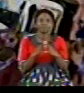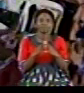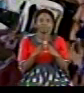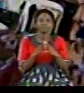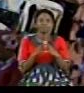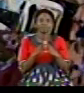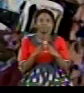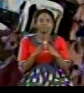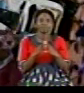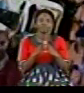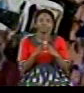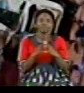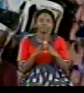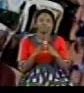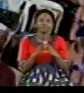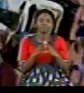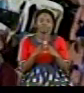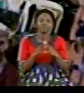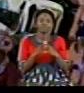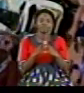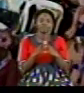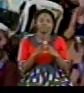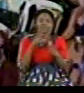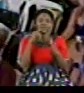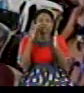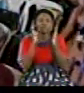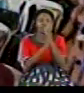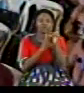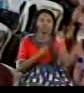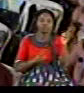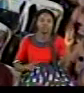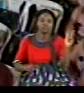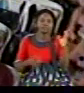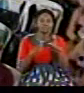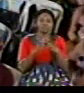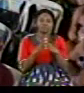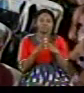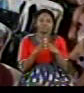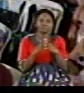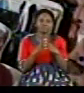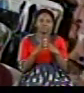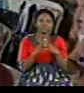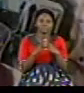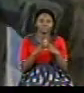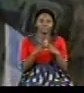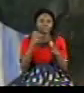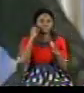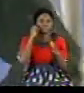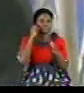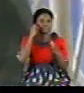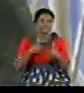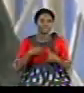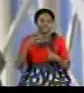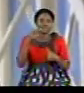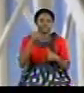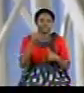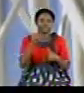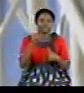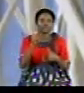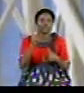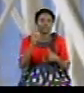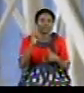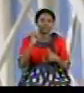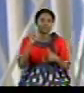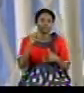Let's hear the testimony in English. Lord. Praise the Lord. She had anemia in her body, and the sickness